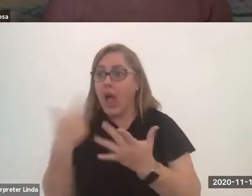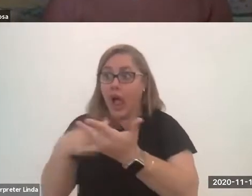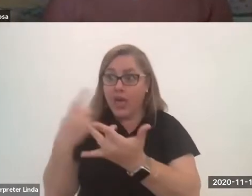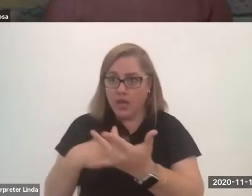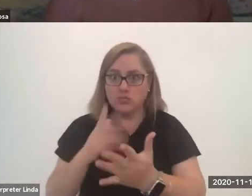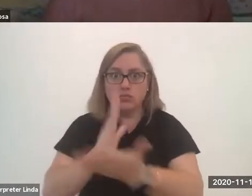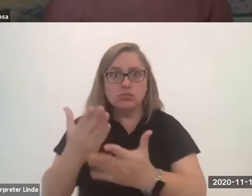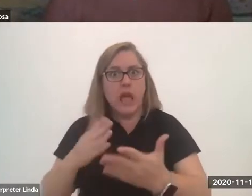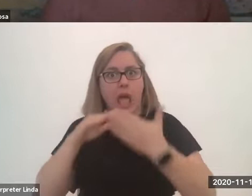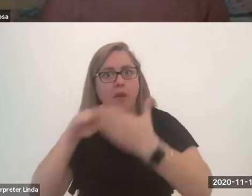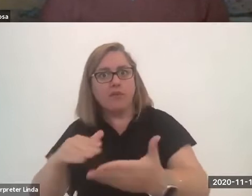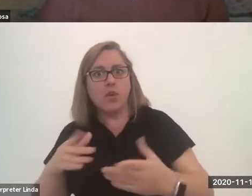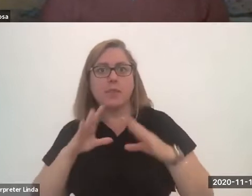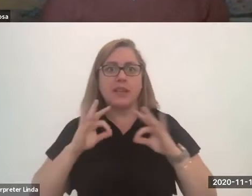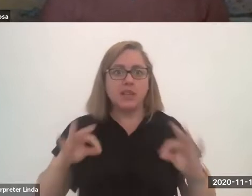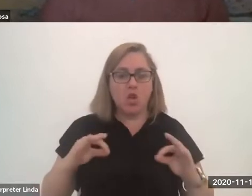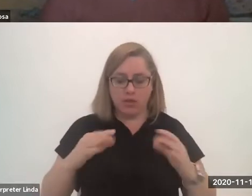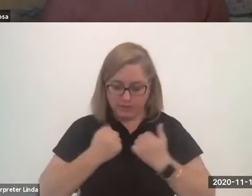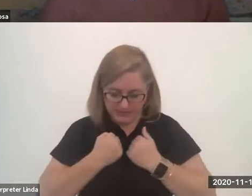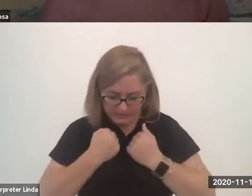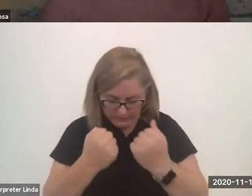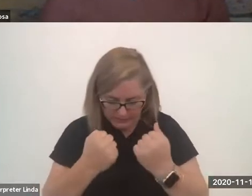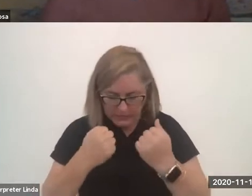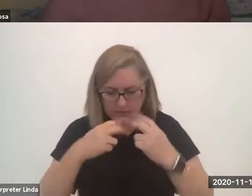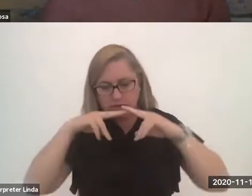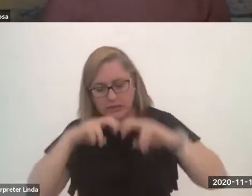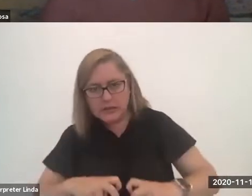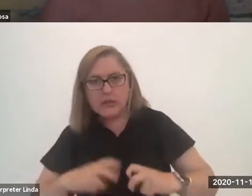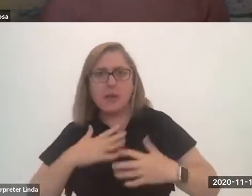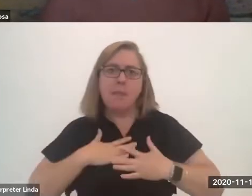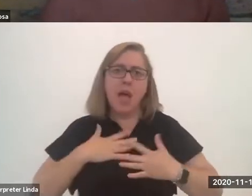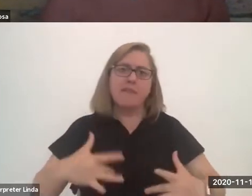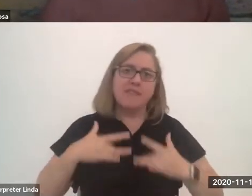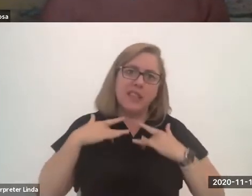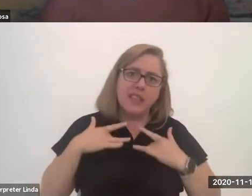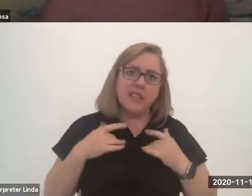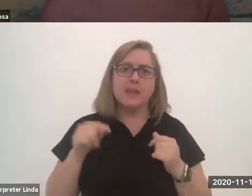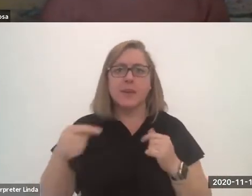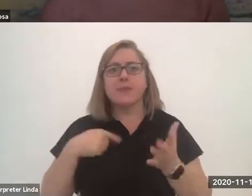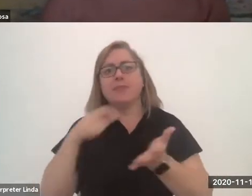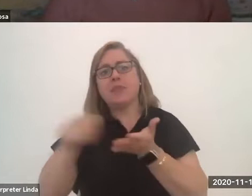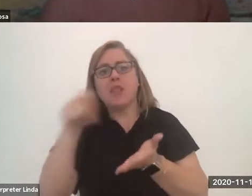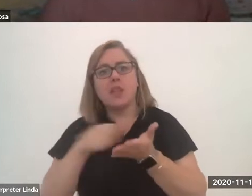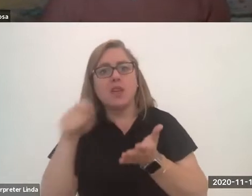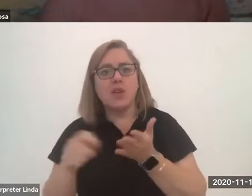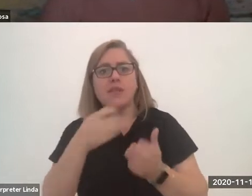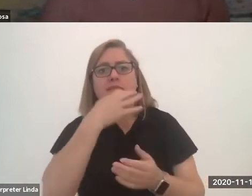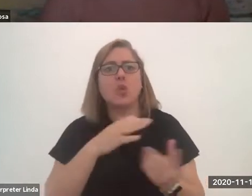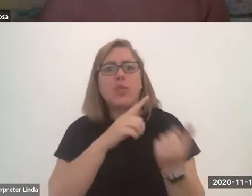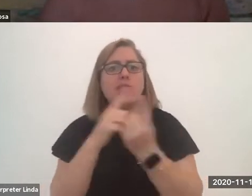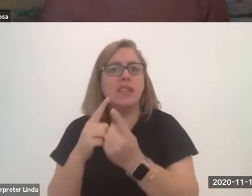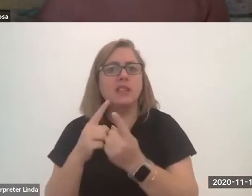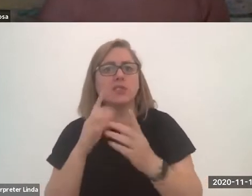helpful, that isn't just reflecting on my own feelings. And and I wrote a couple of pieces during lockdown about